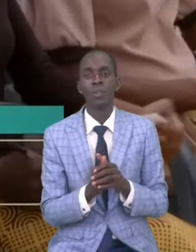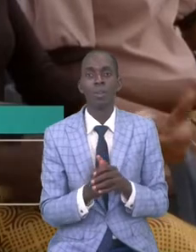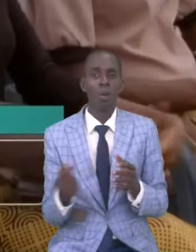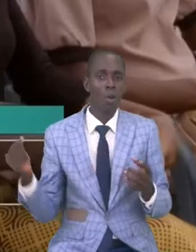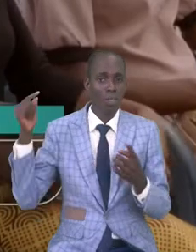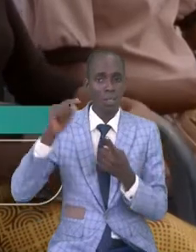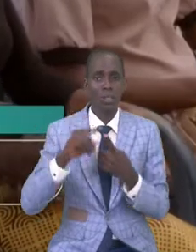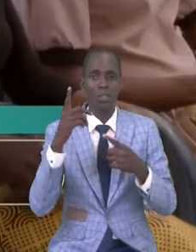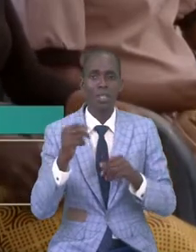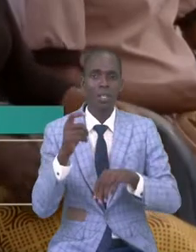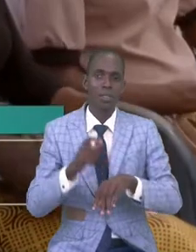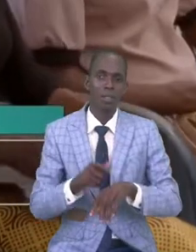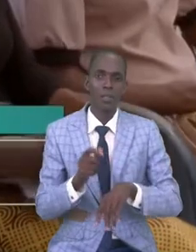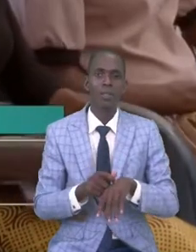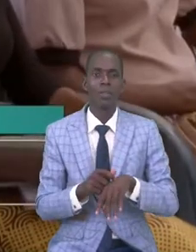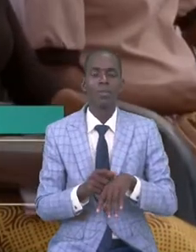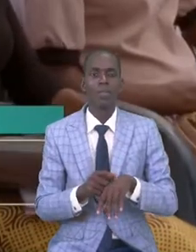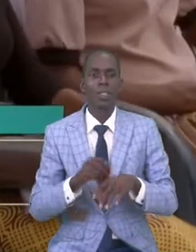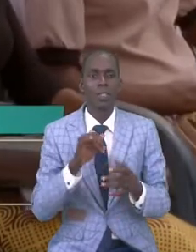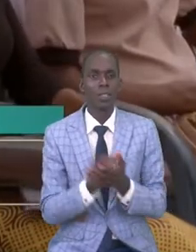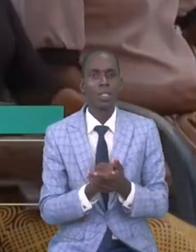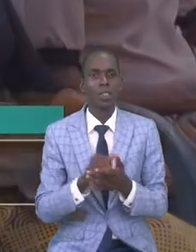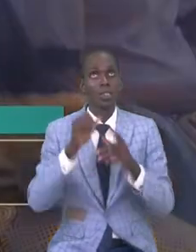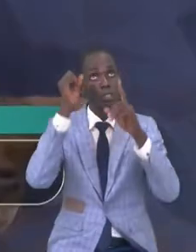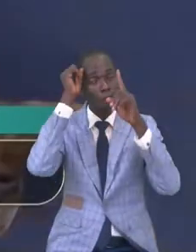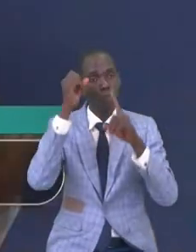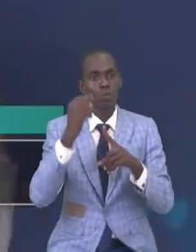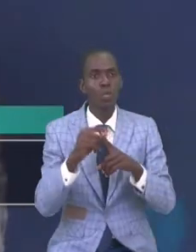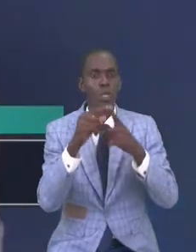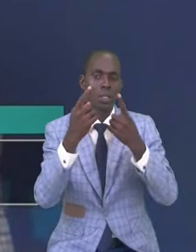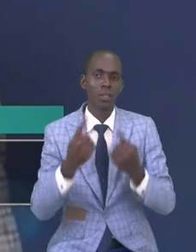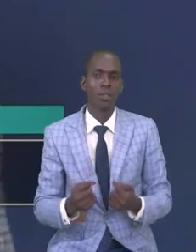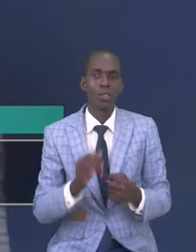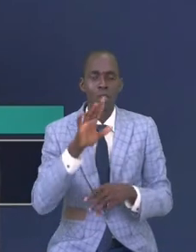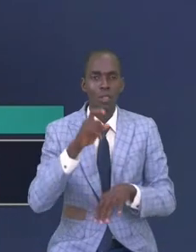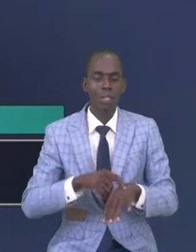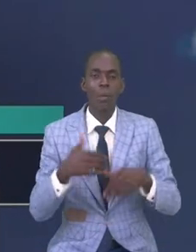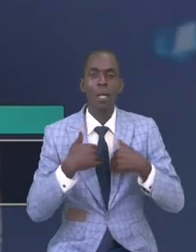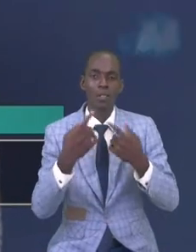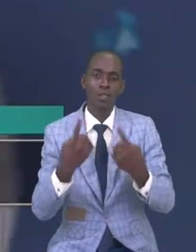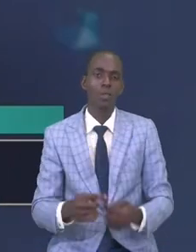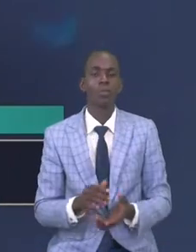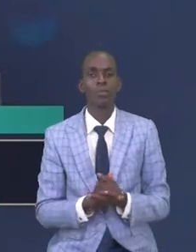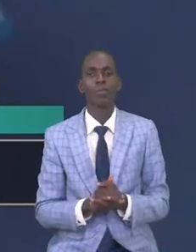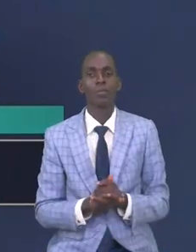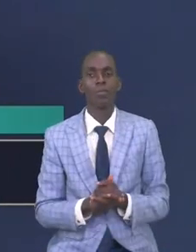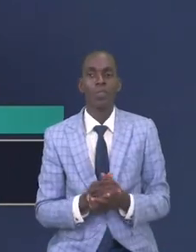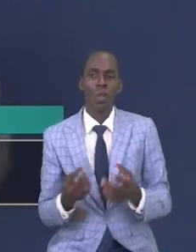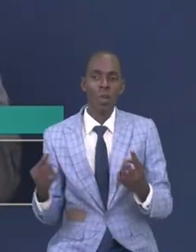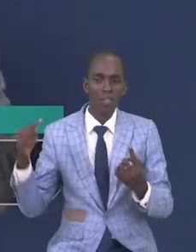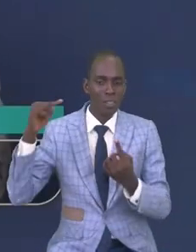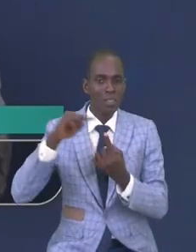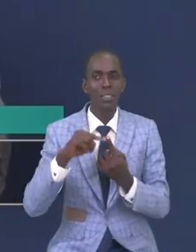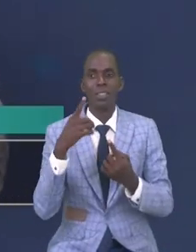the time that his word came. Your time has come. Amen.